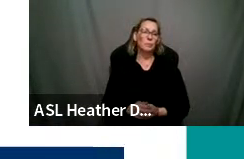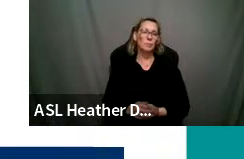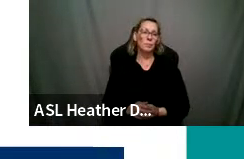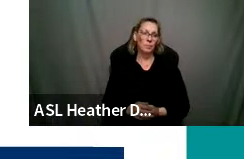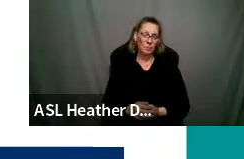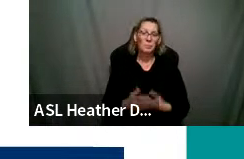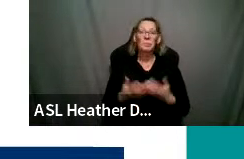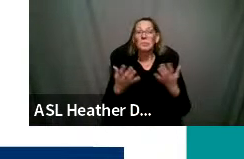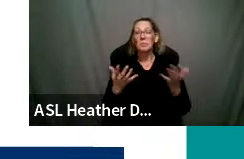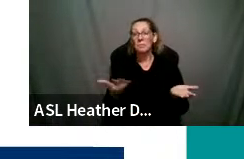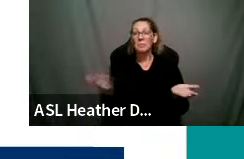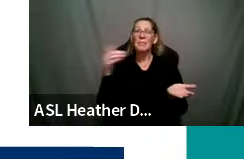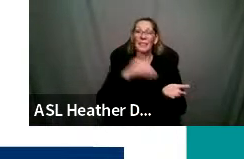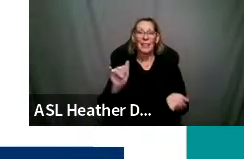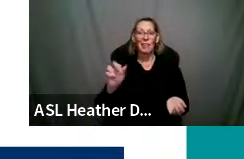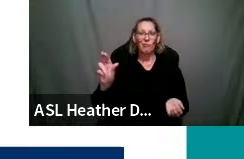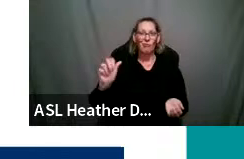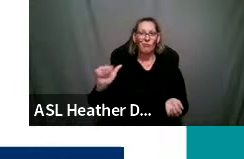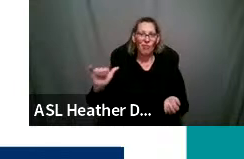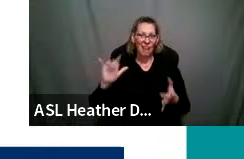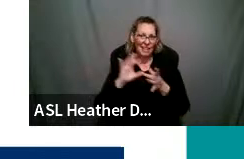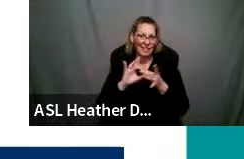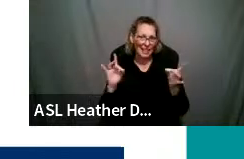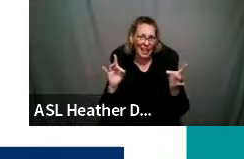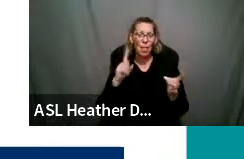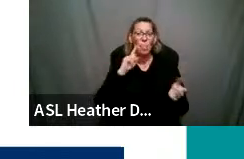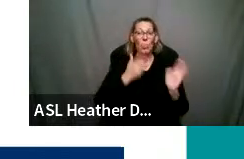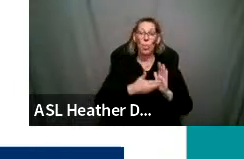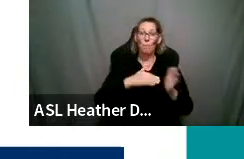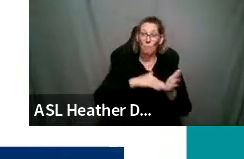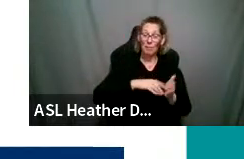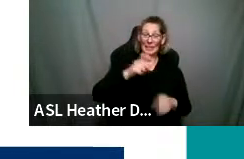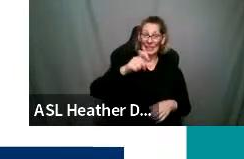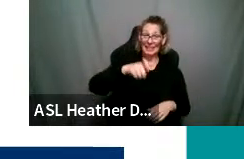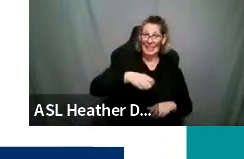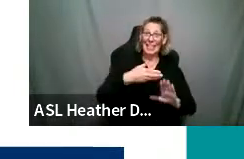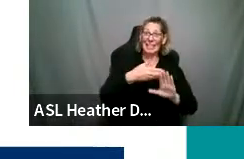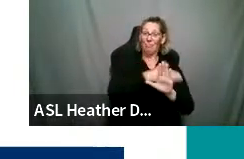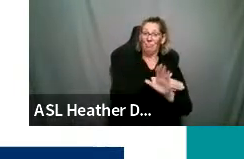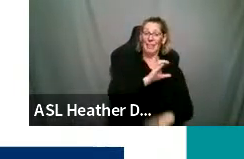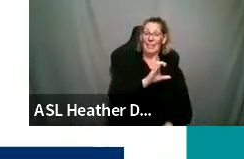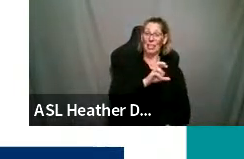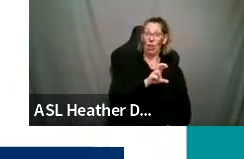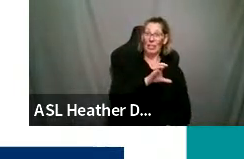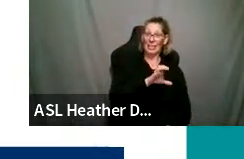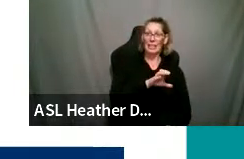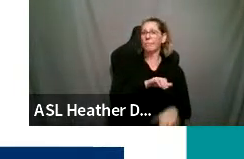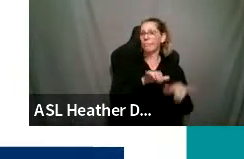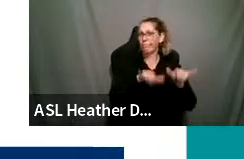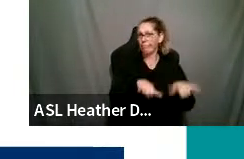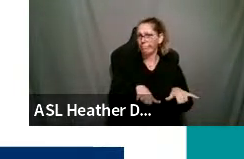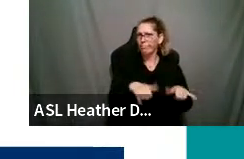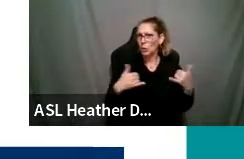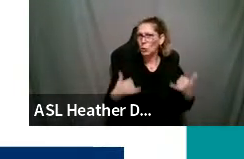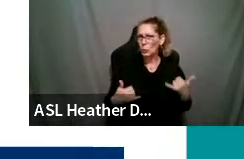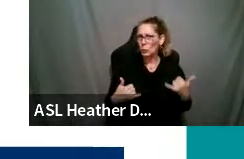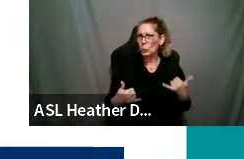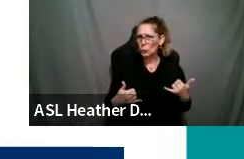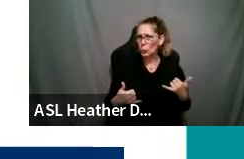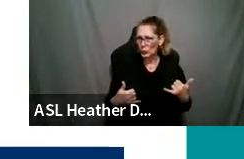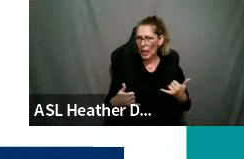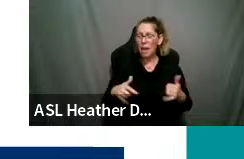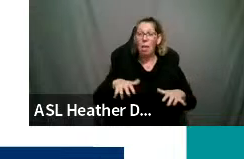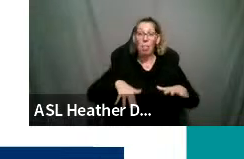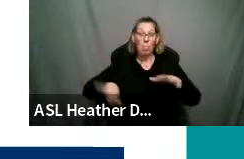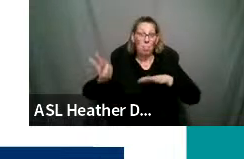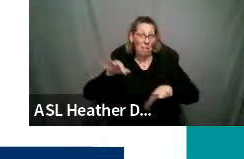So as Ray said, the purpose and need that was defined in CRC continues to be valid today. And our